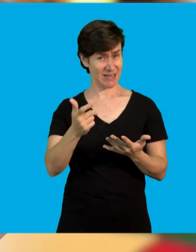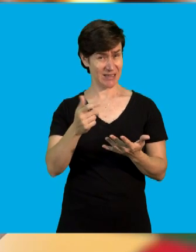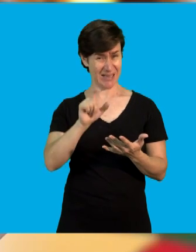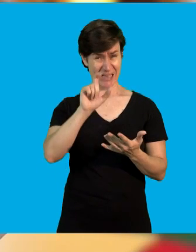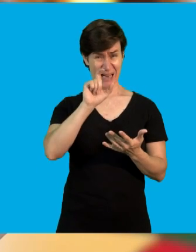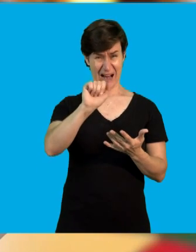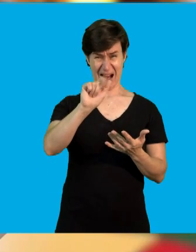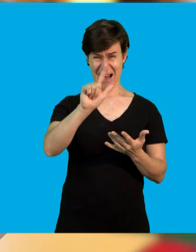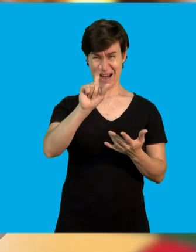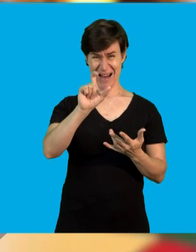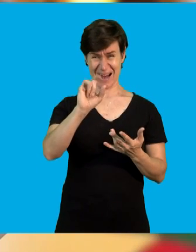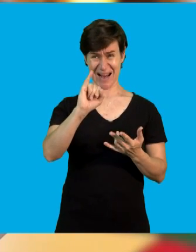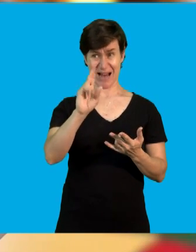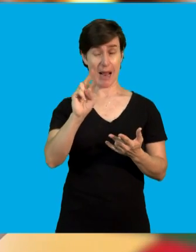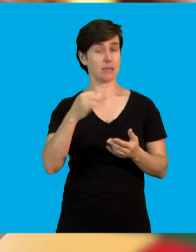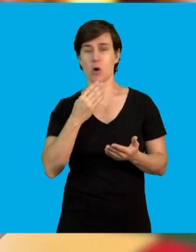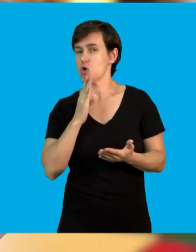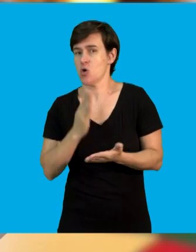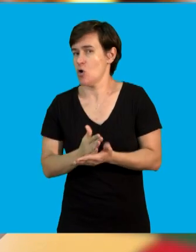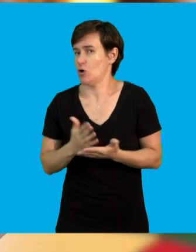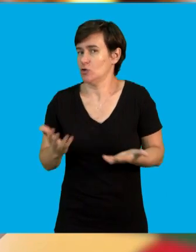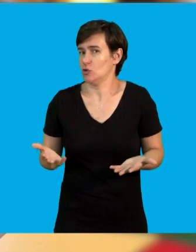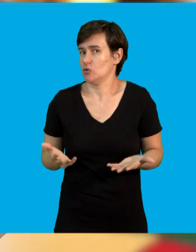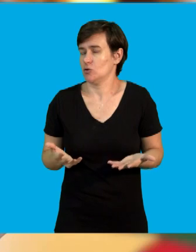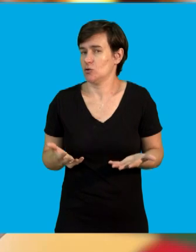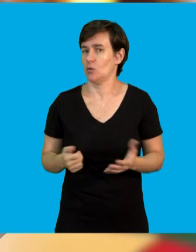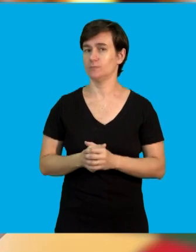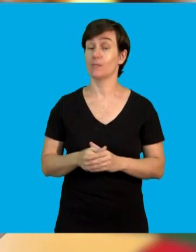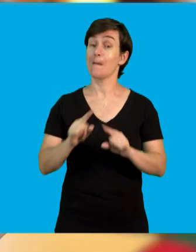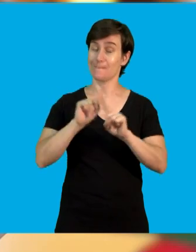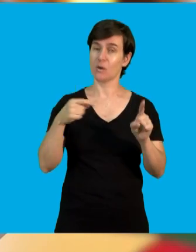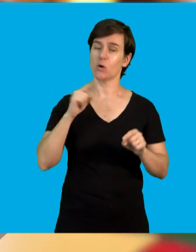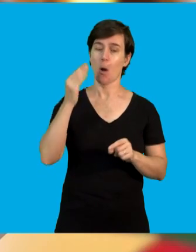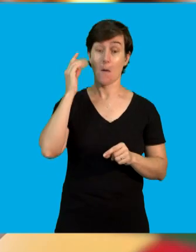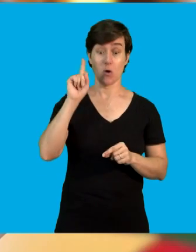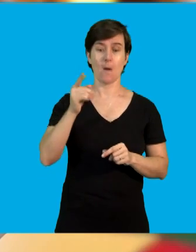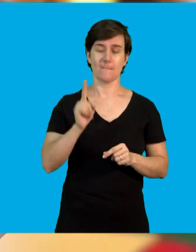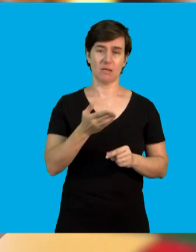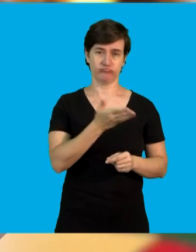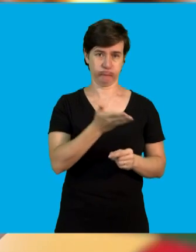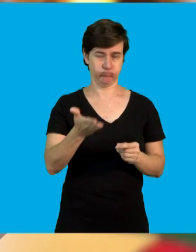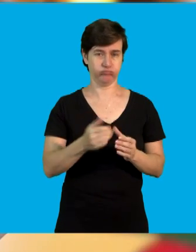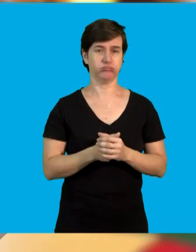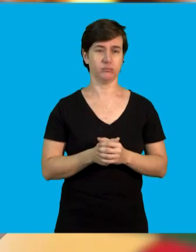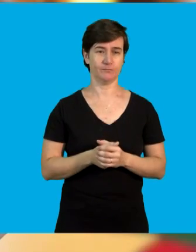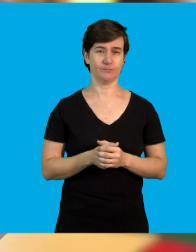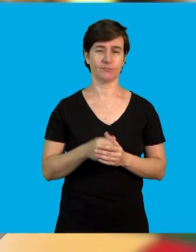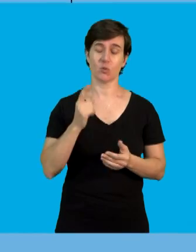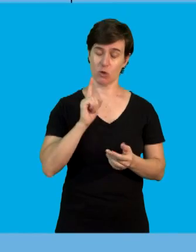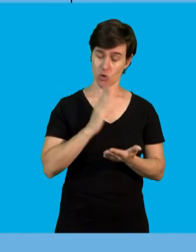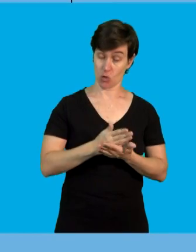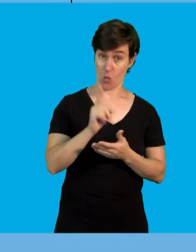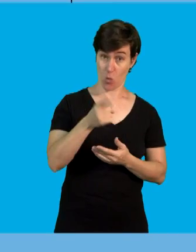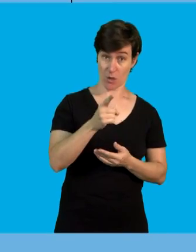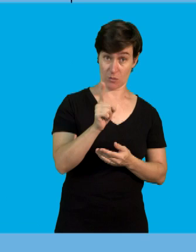many atoms of calcium we need for them to react with a certain number of chlorines so that we can form our calcium chloride.